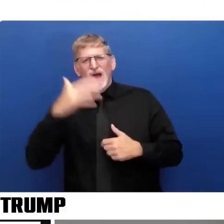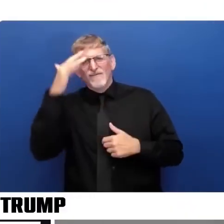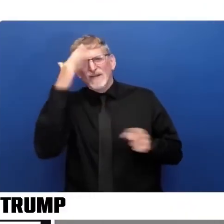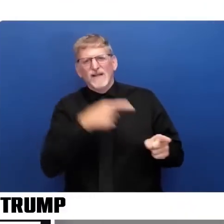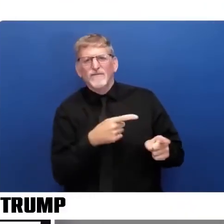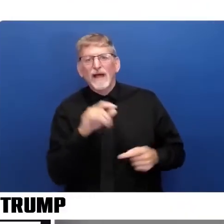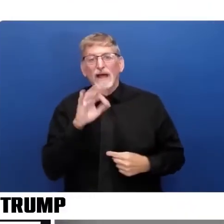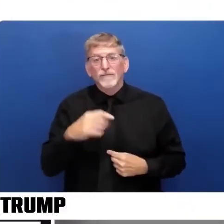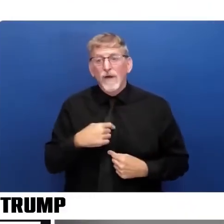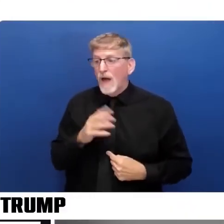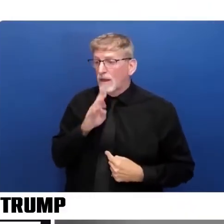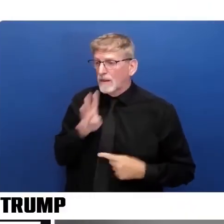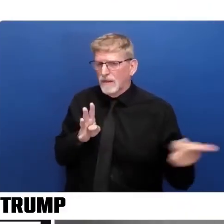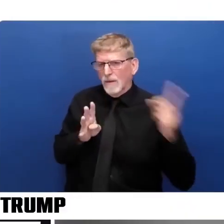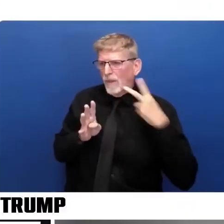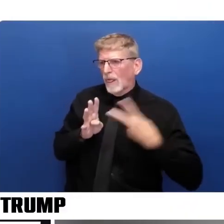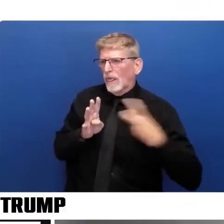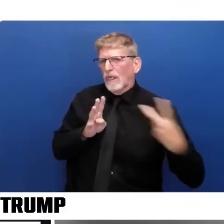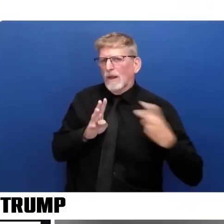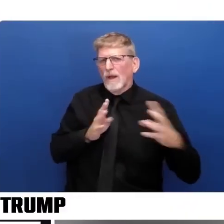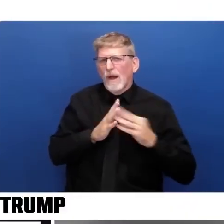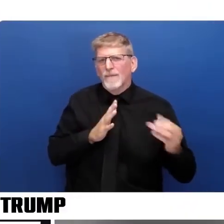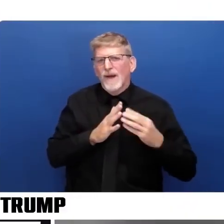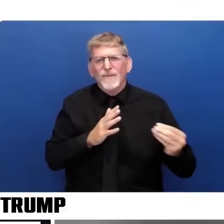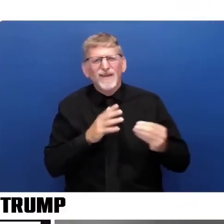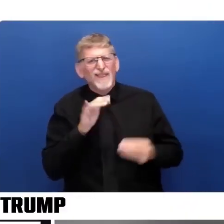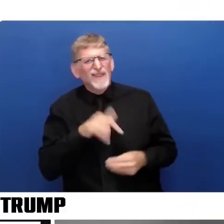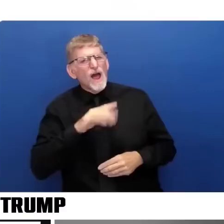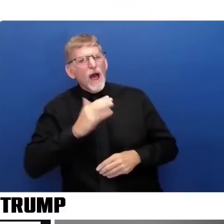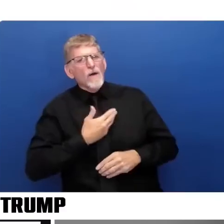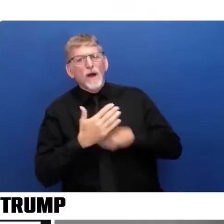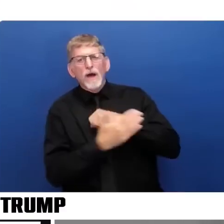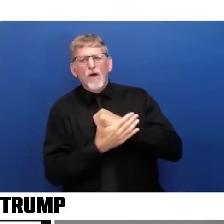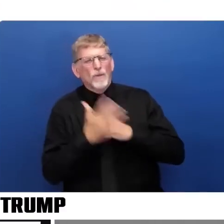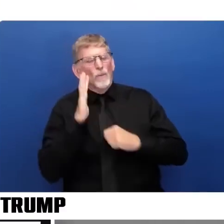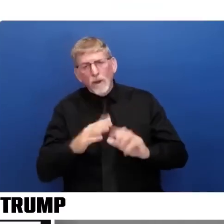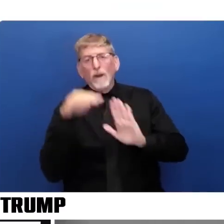will be the end of our country. She's a Marxist. Everybody knows she's a